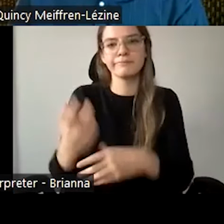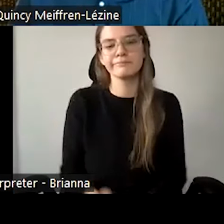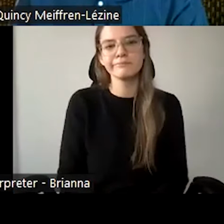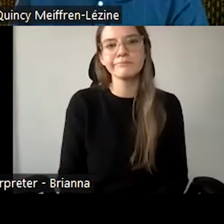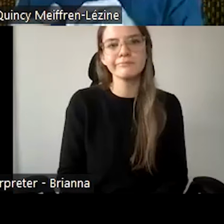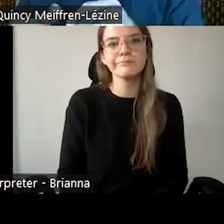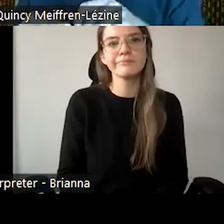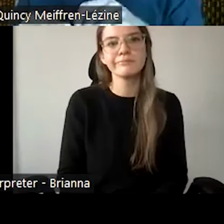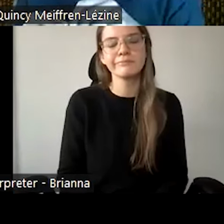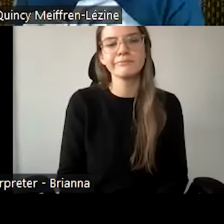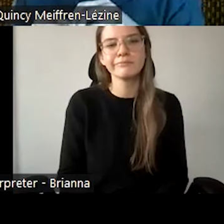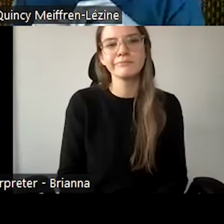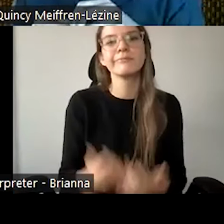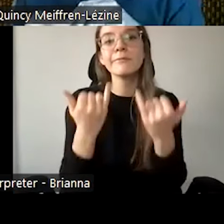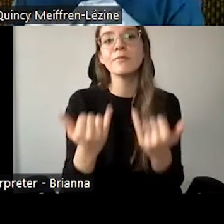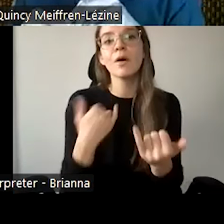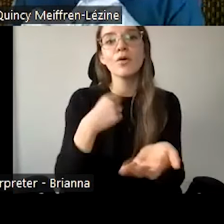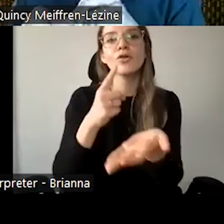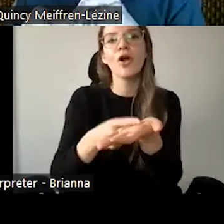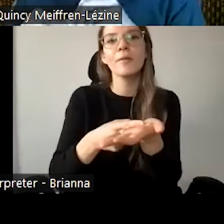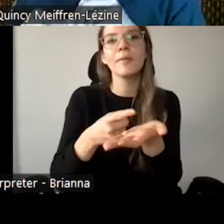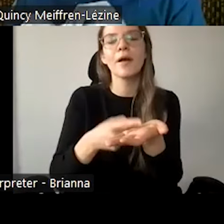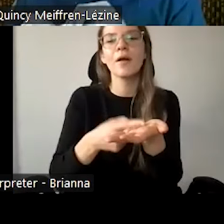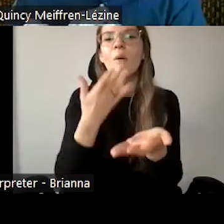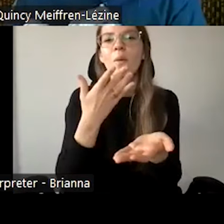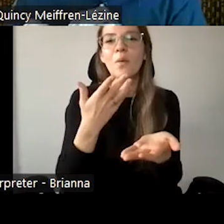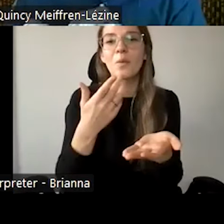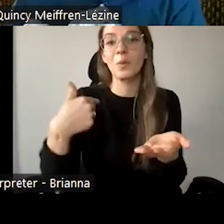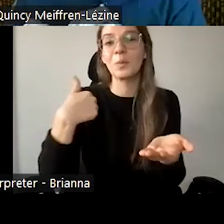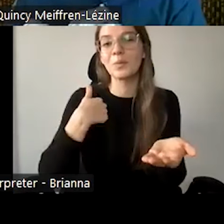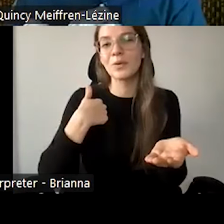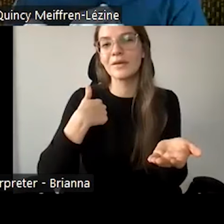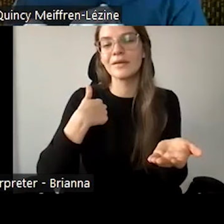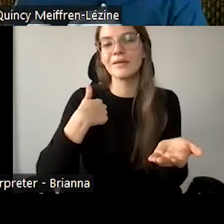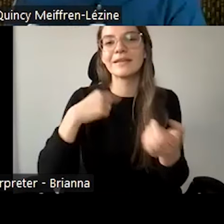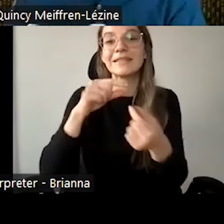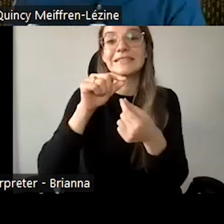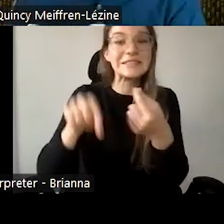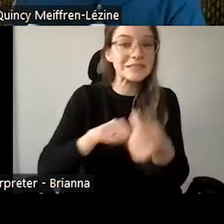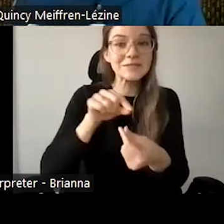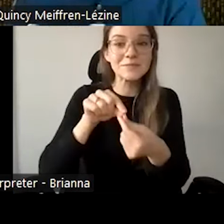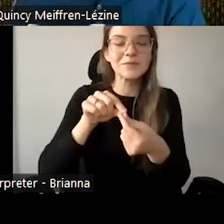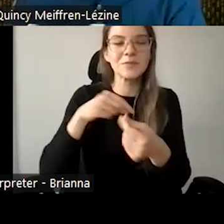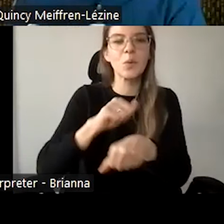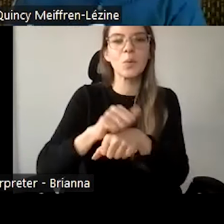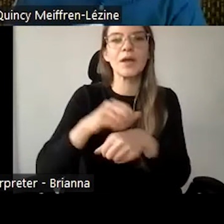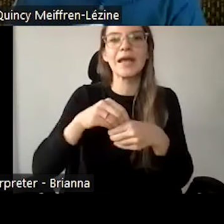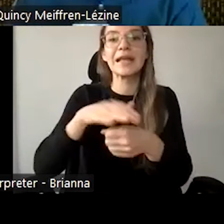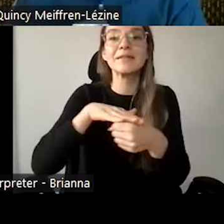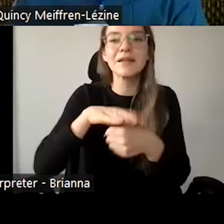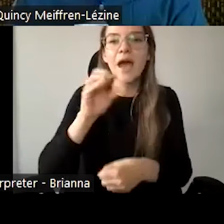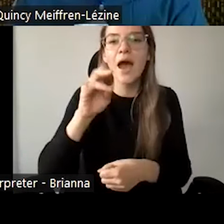So let's talk a little bit about what that had looked like when we were specifically working within the county of